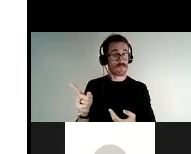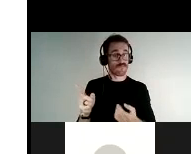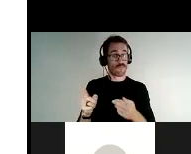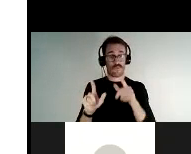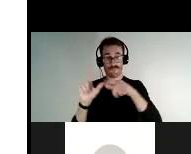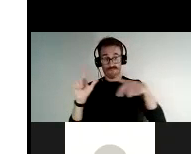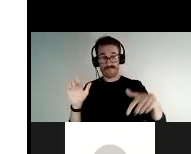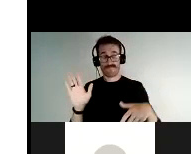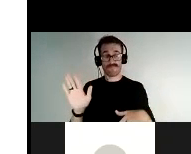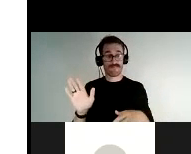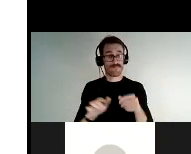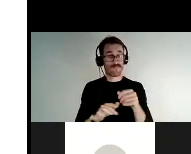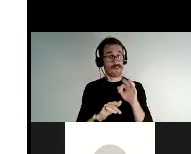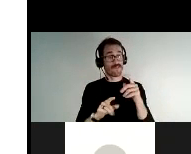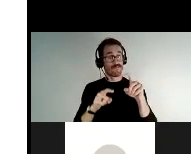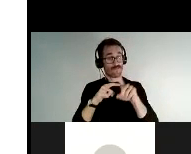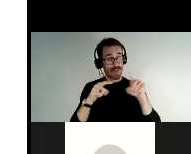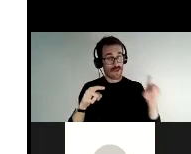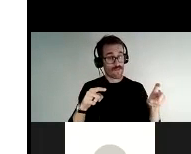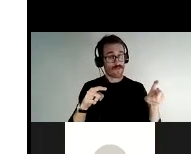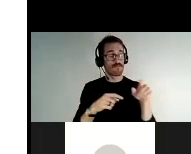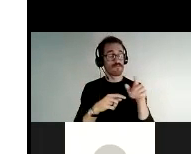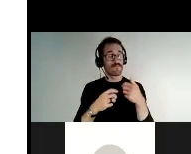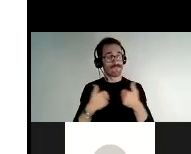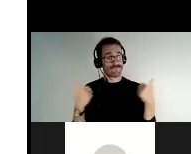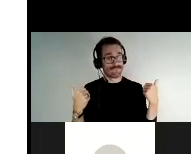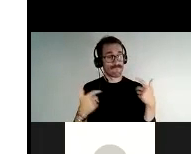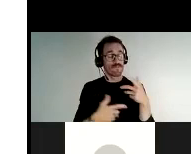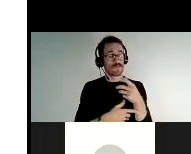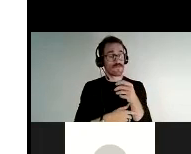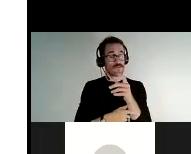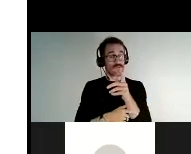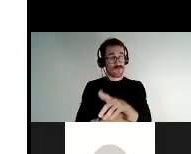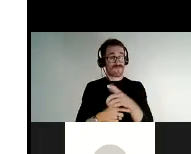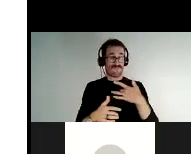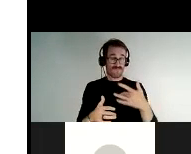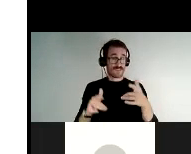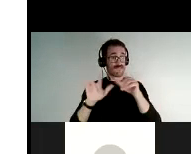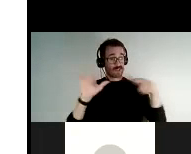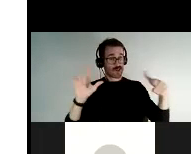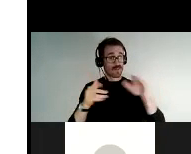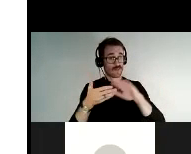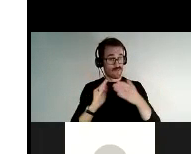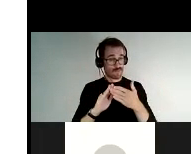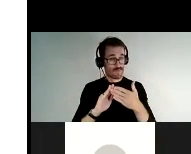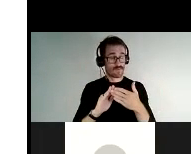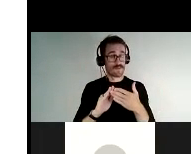out, often within the LGBTQ communities, there is a